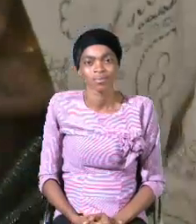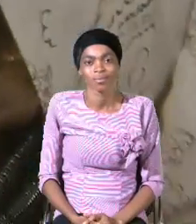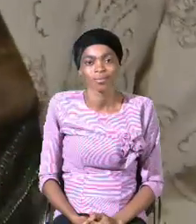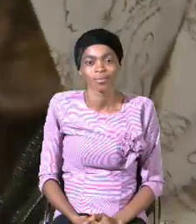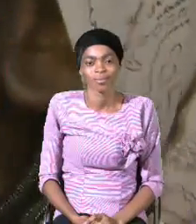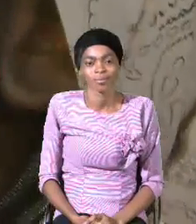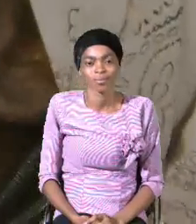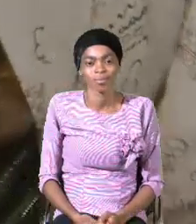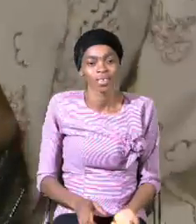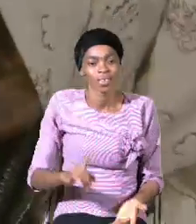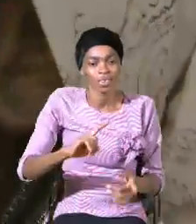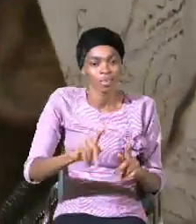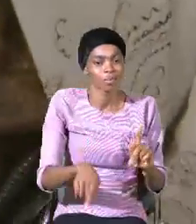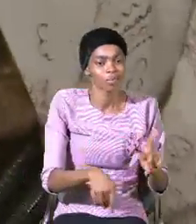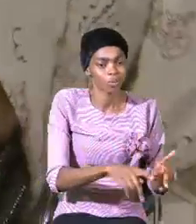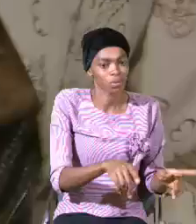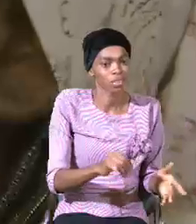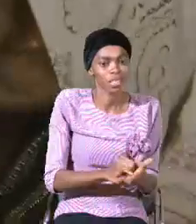For those online,